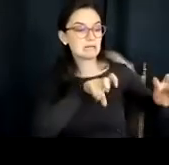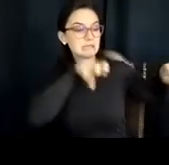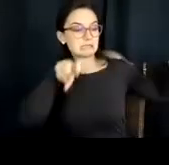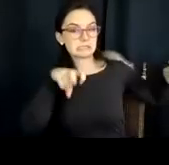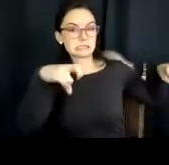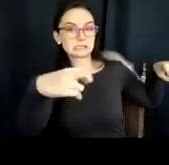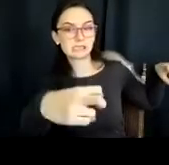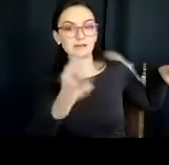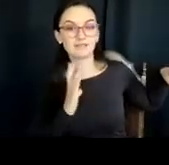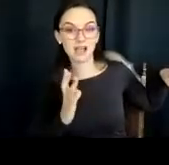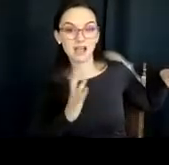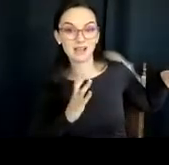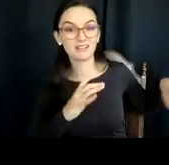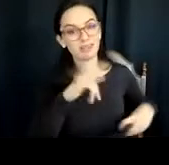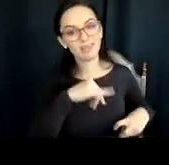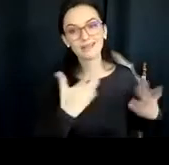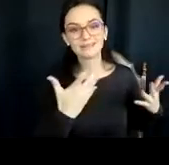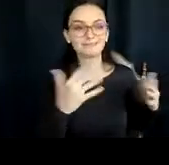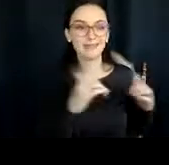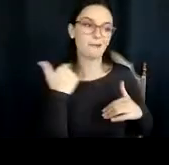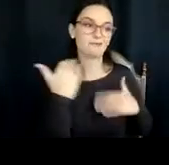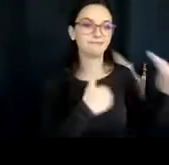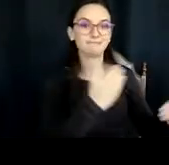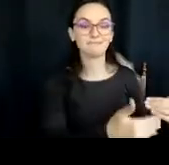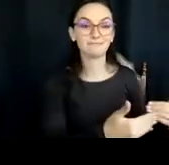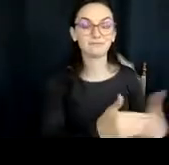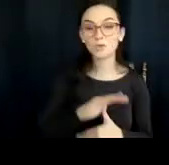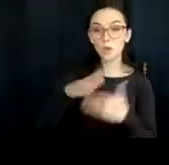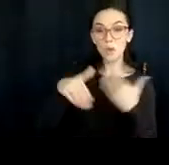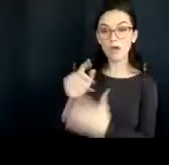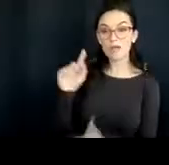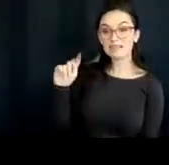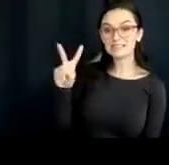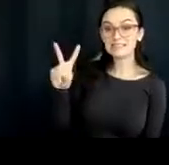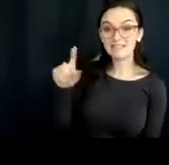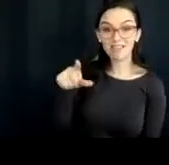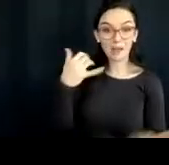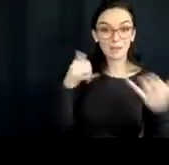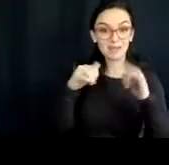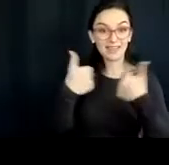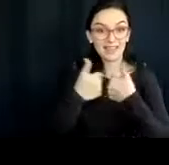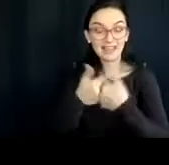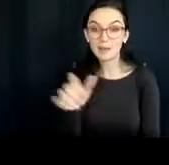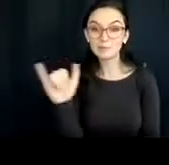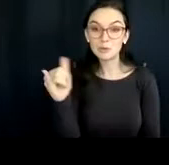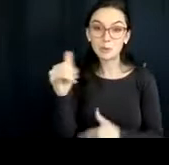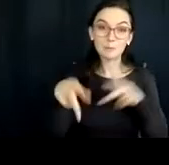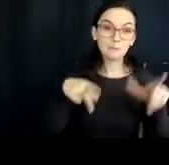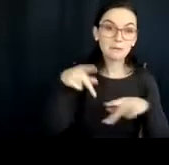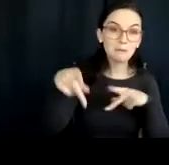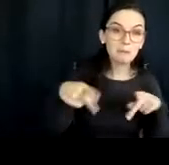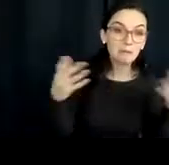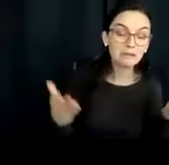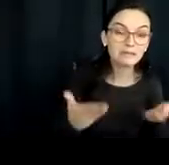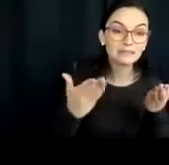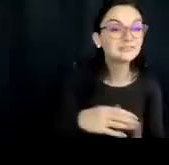it's been. So all these TVs, are they playing the game when Yes, people are in here? It's playing this game and other football